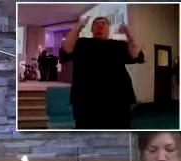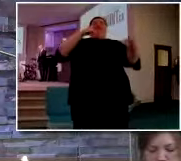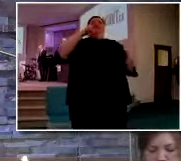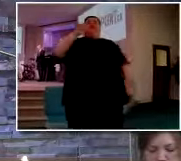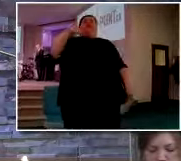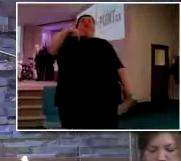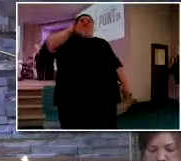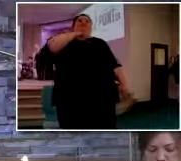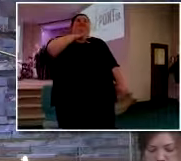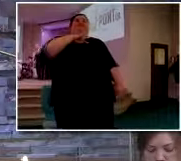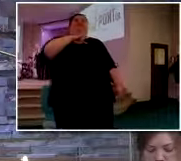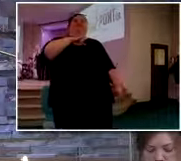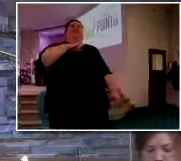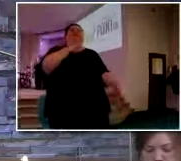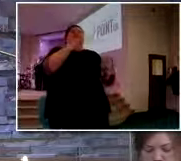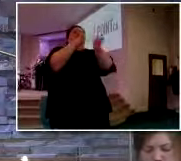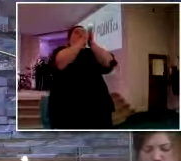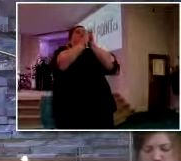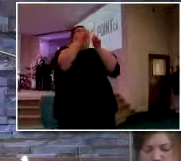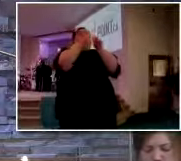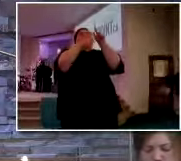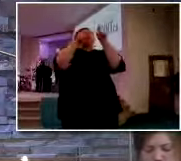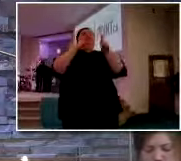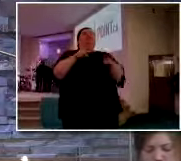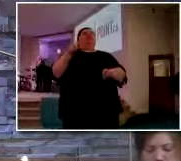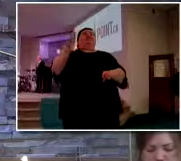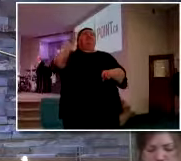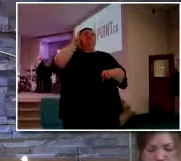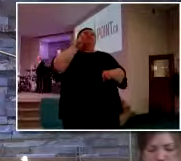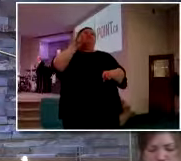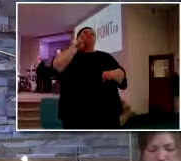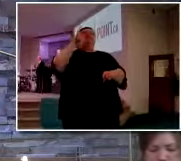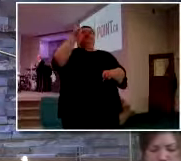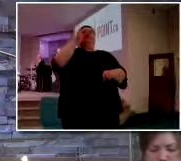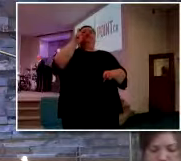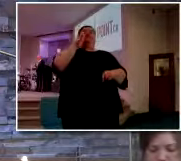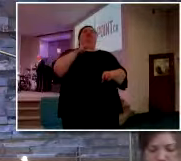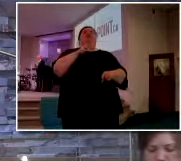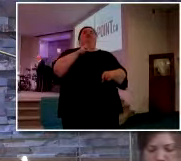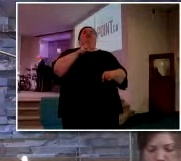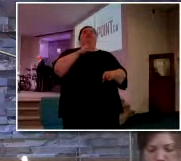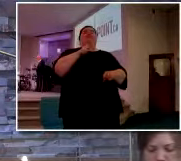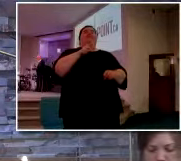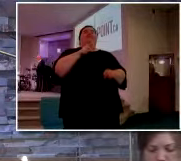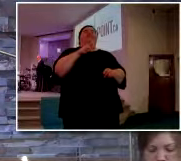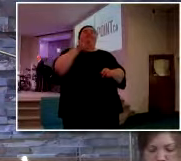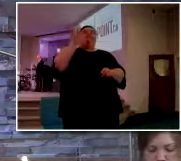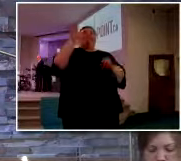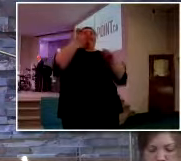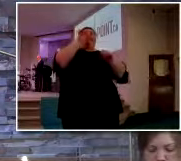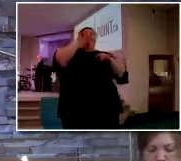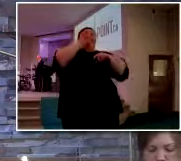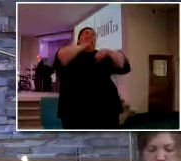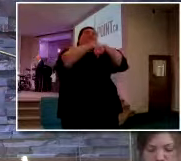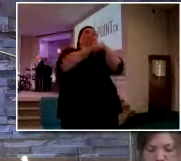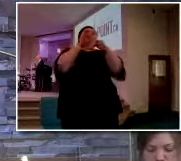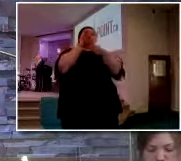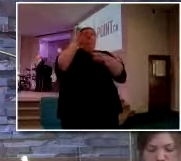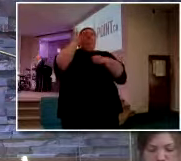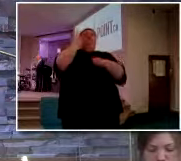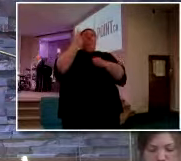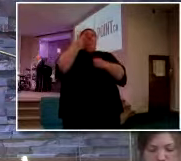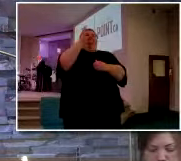listening, let Your power and Your Spirit minister through conviction of Your word. And let it accomplish in